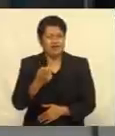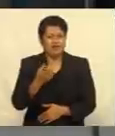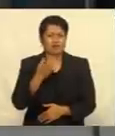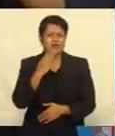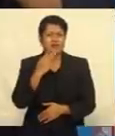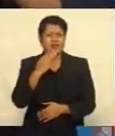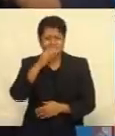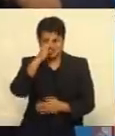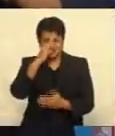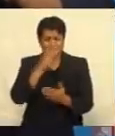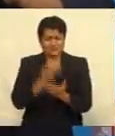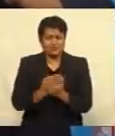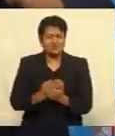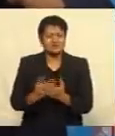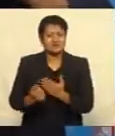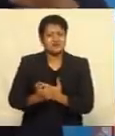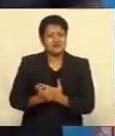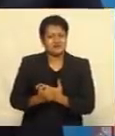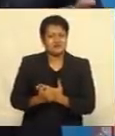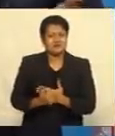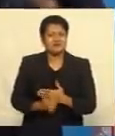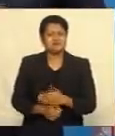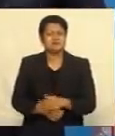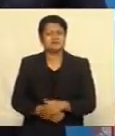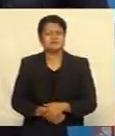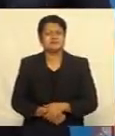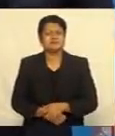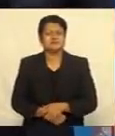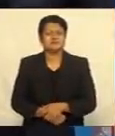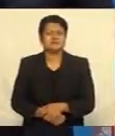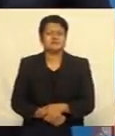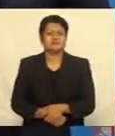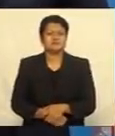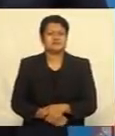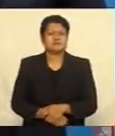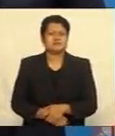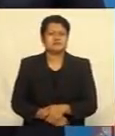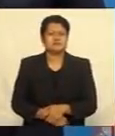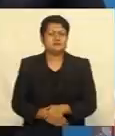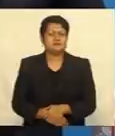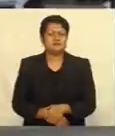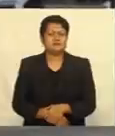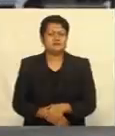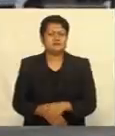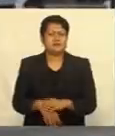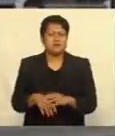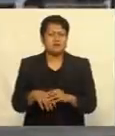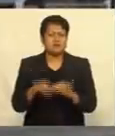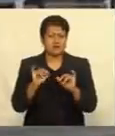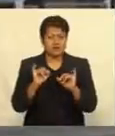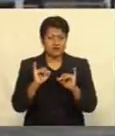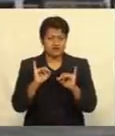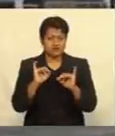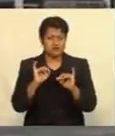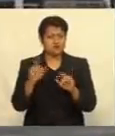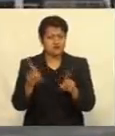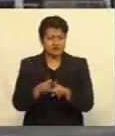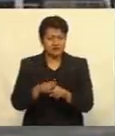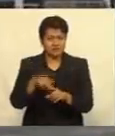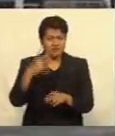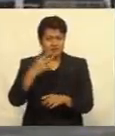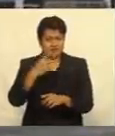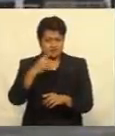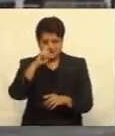and protection. The Health Ministry also weighed in on the privacy issue, such as that of the 14-year-old student who tested positive